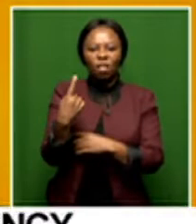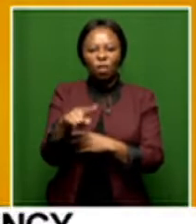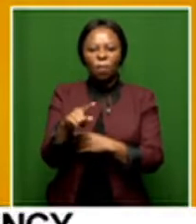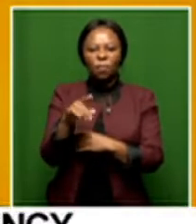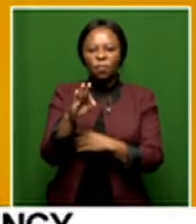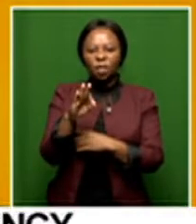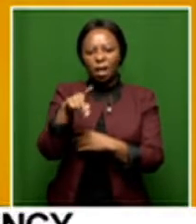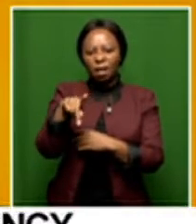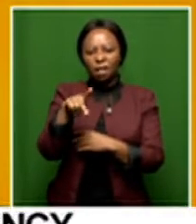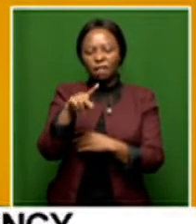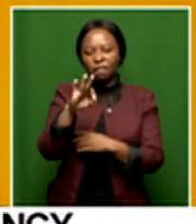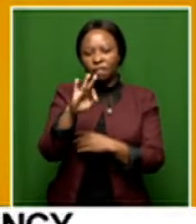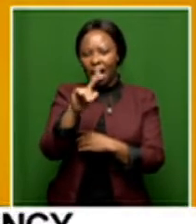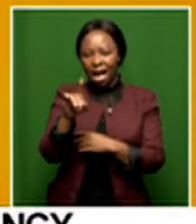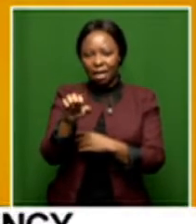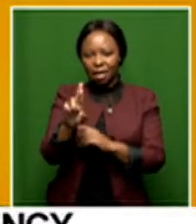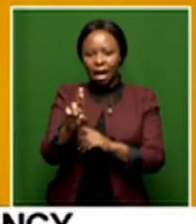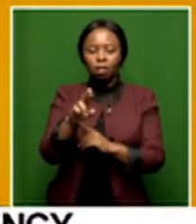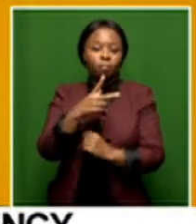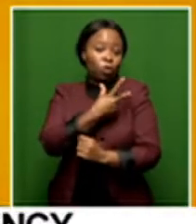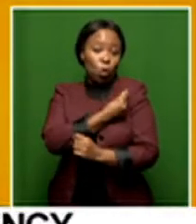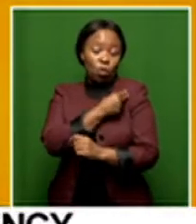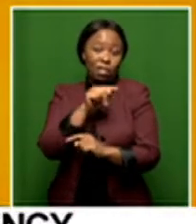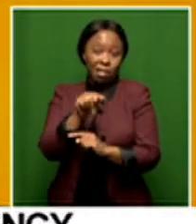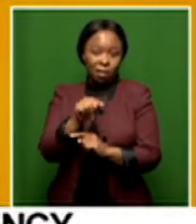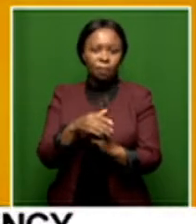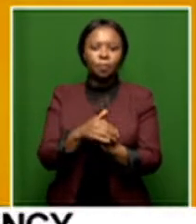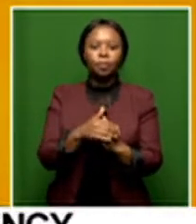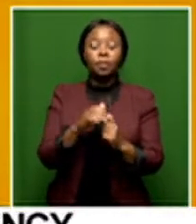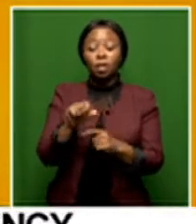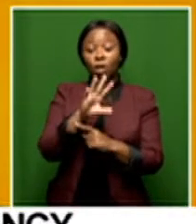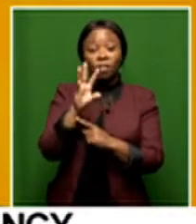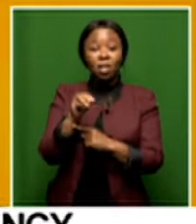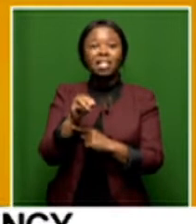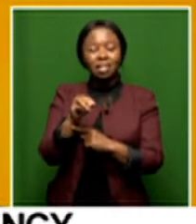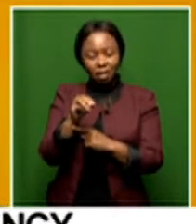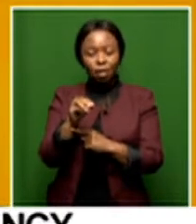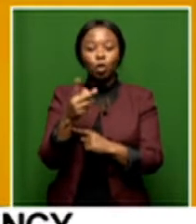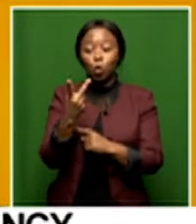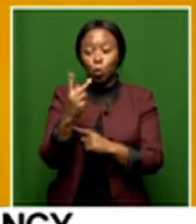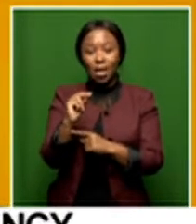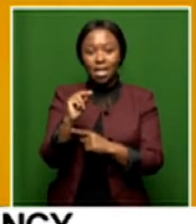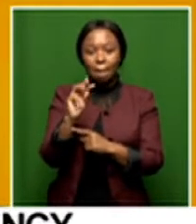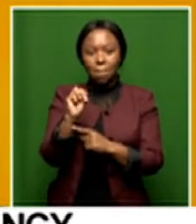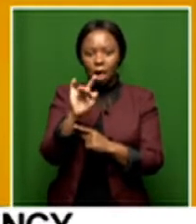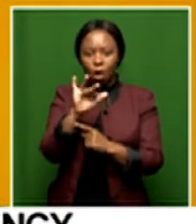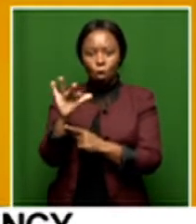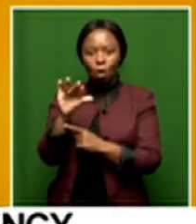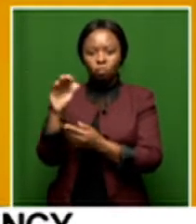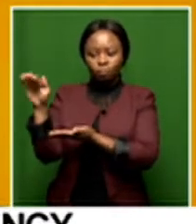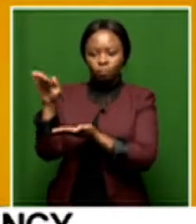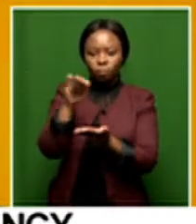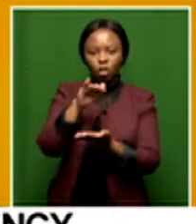Pfizer-BioNTech COVID-19 vaccine. In addition, South Africa has conditionally secured about 20 million doses of the